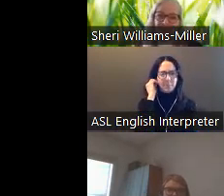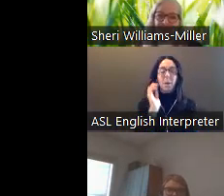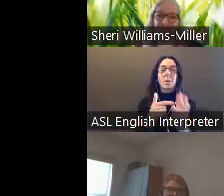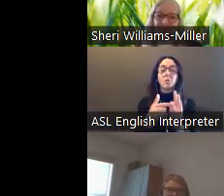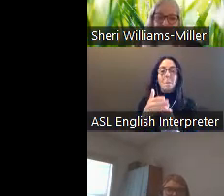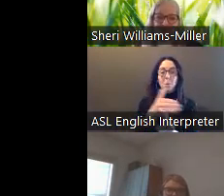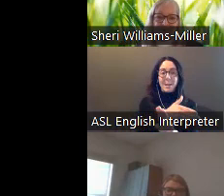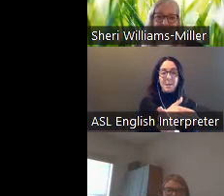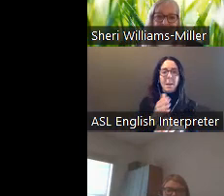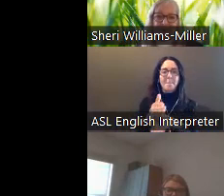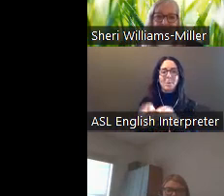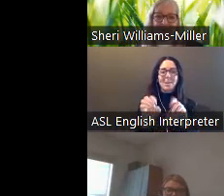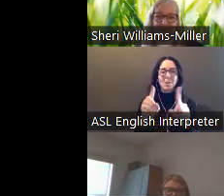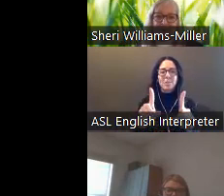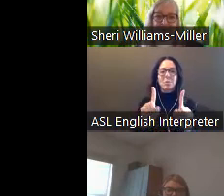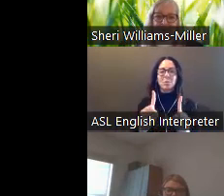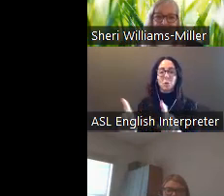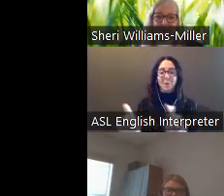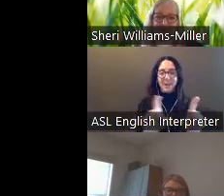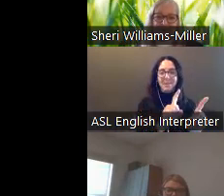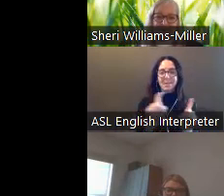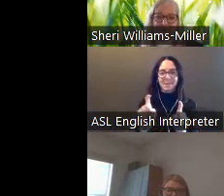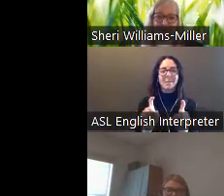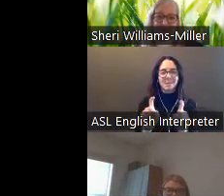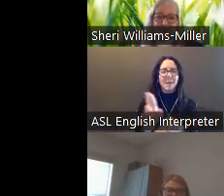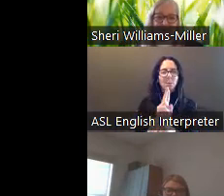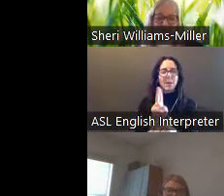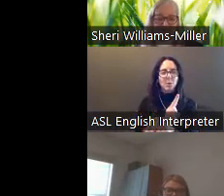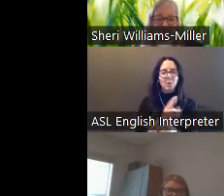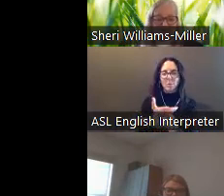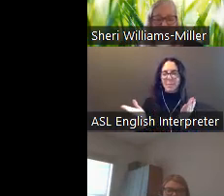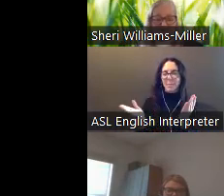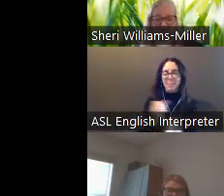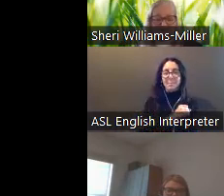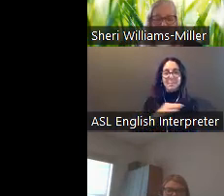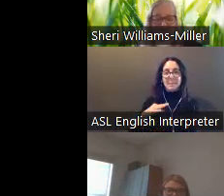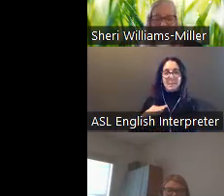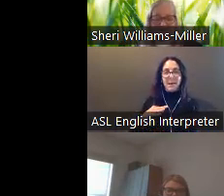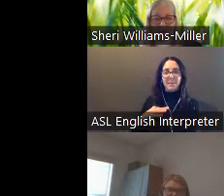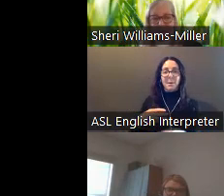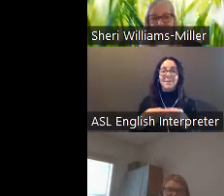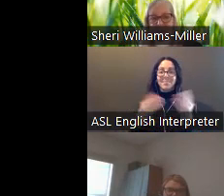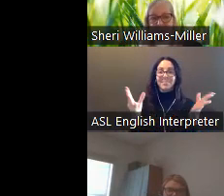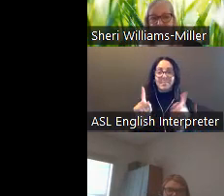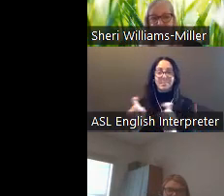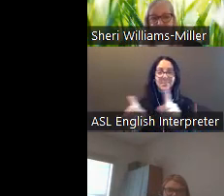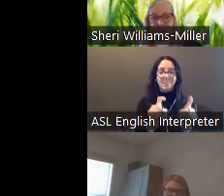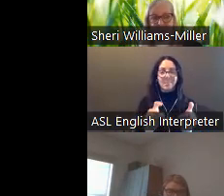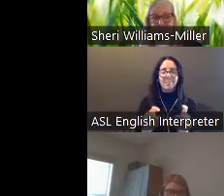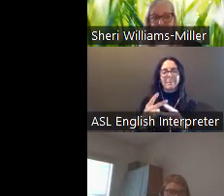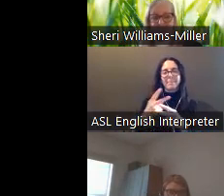post education surveys that we conducted with our staff to determine